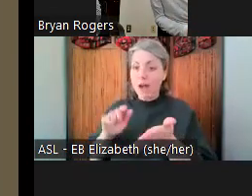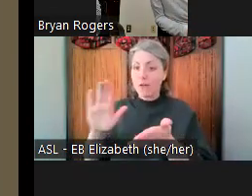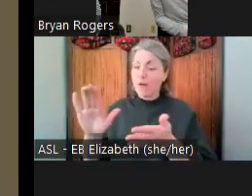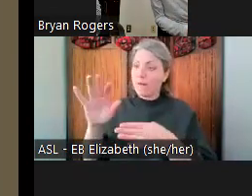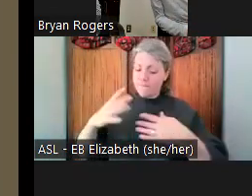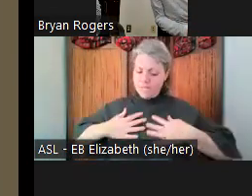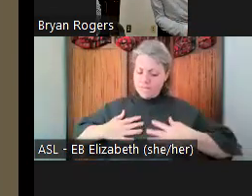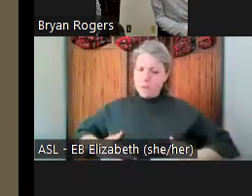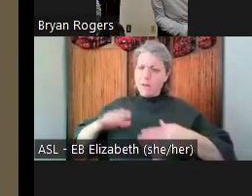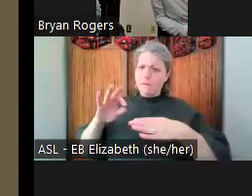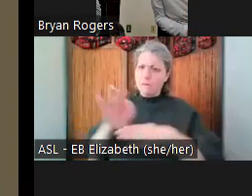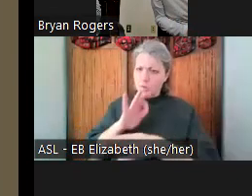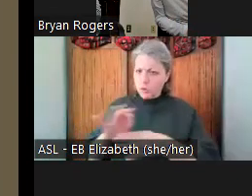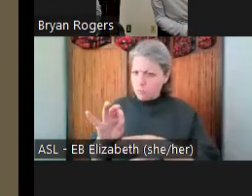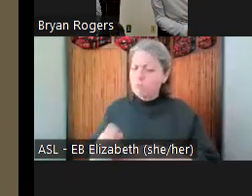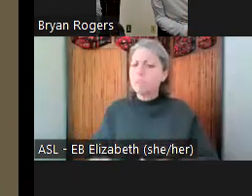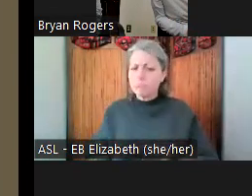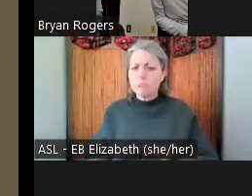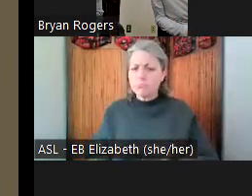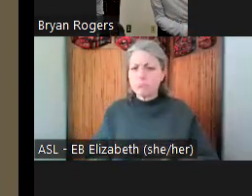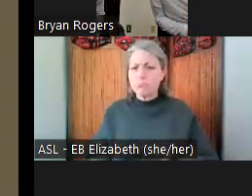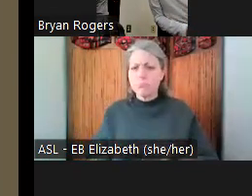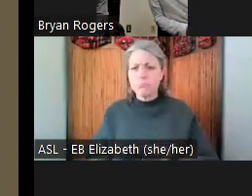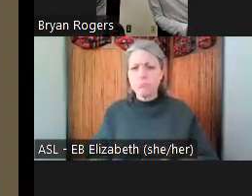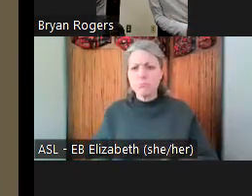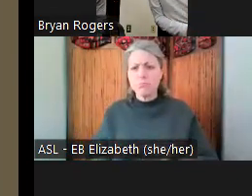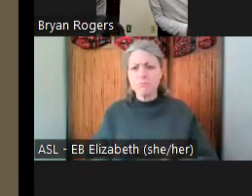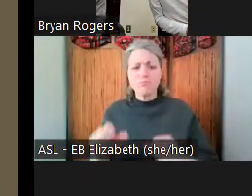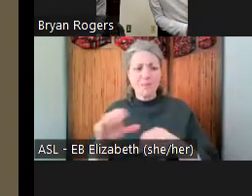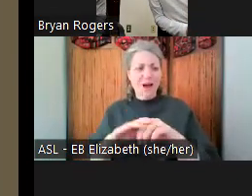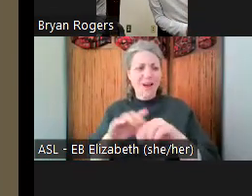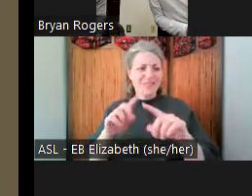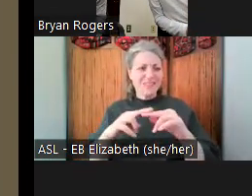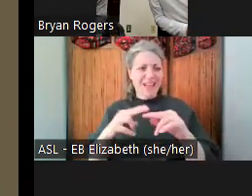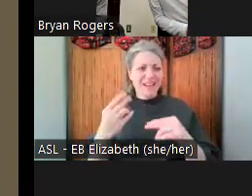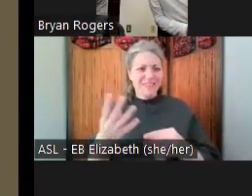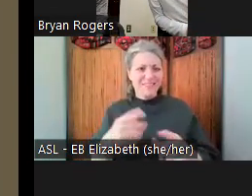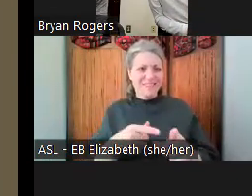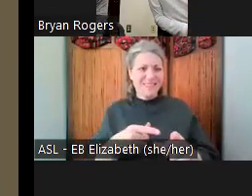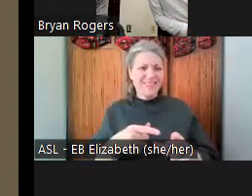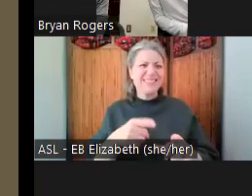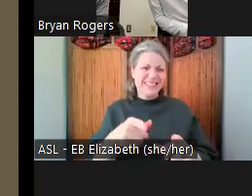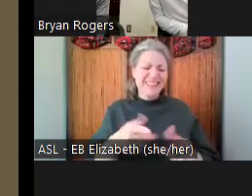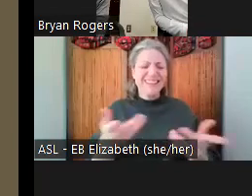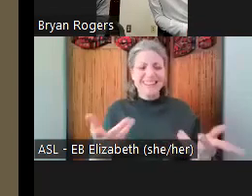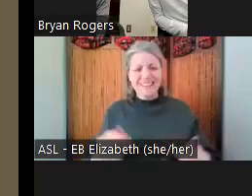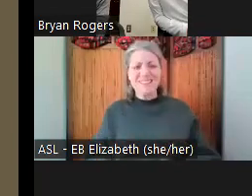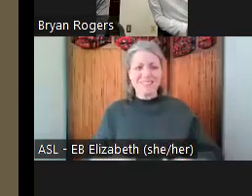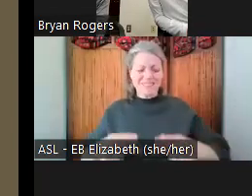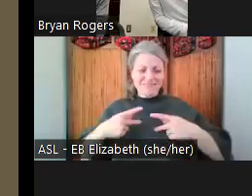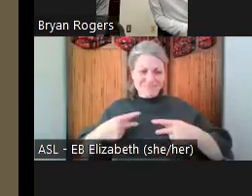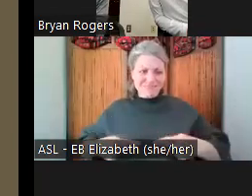is probably, sorry, on a different slide, but I'm just going to go over it now. The